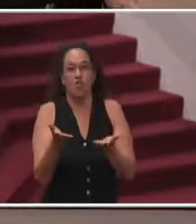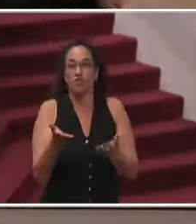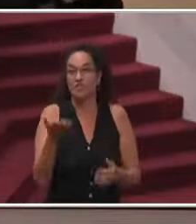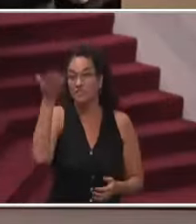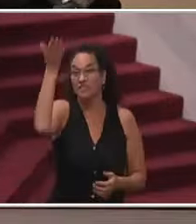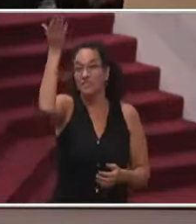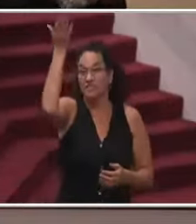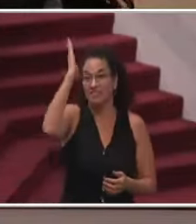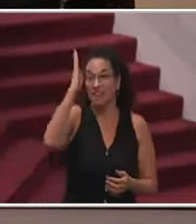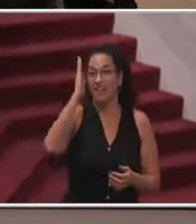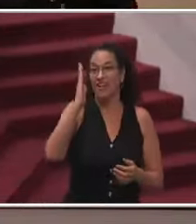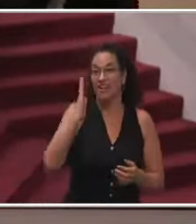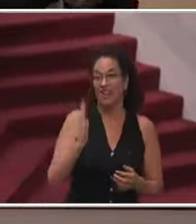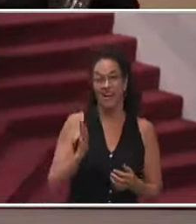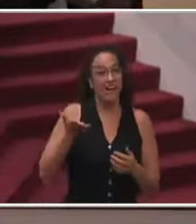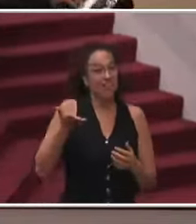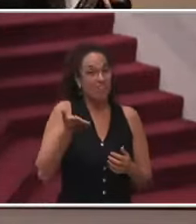there.